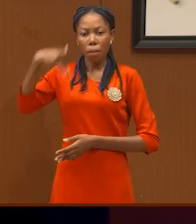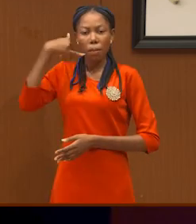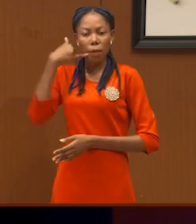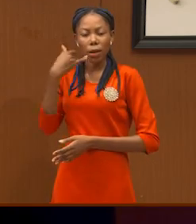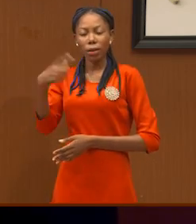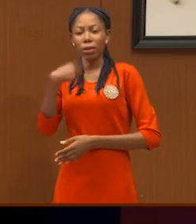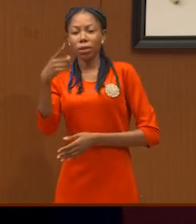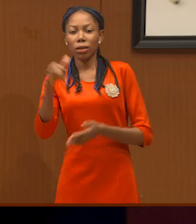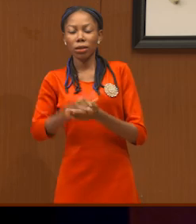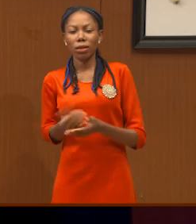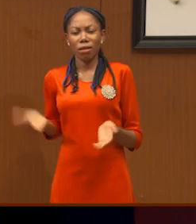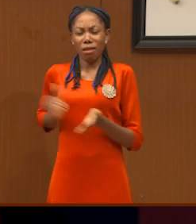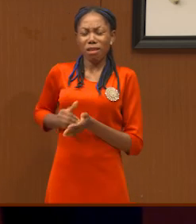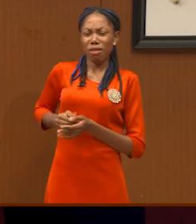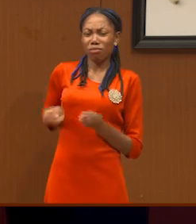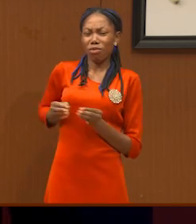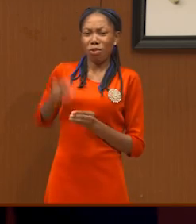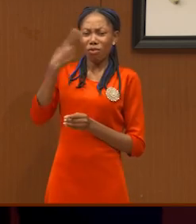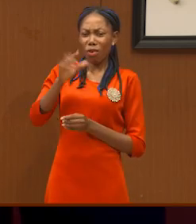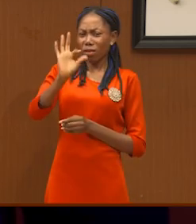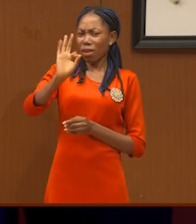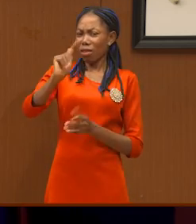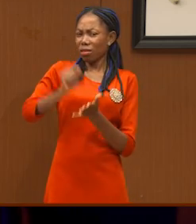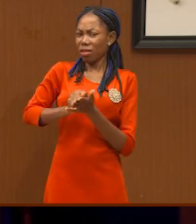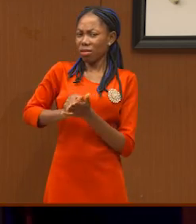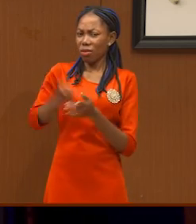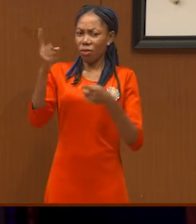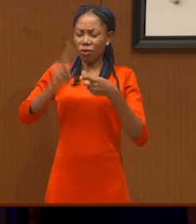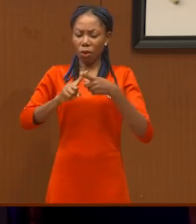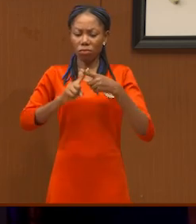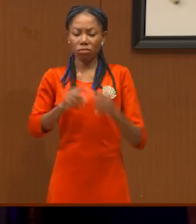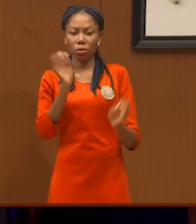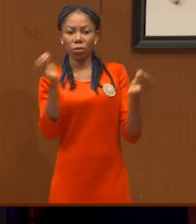going to pay extra 9,000 for the installation, which we all paid.